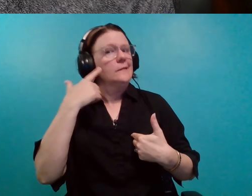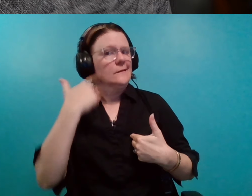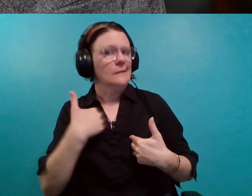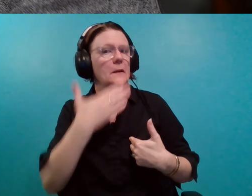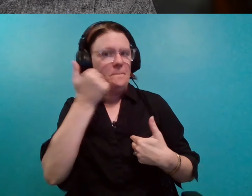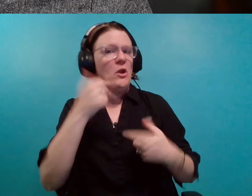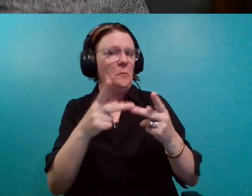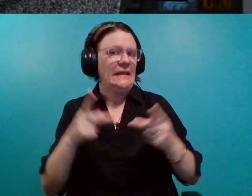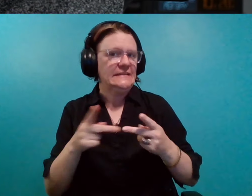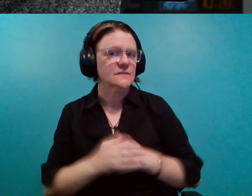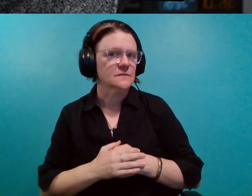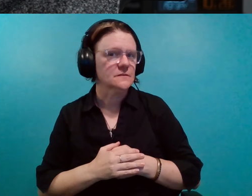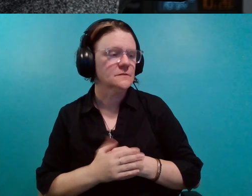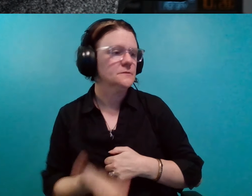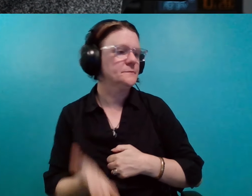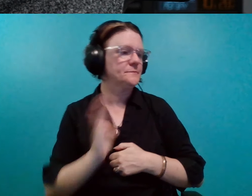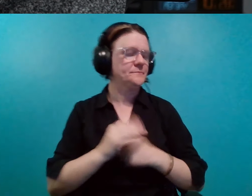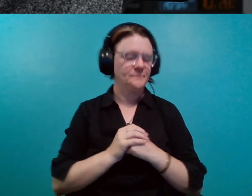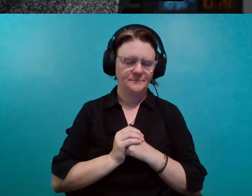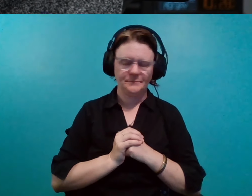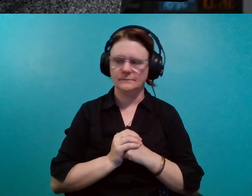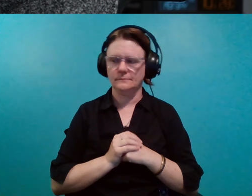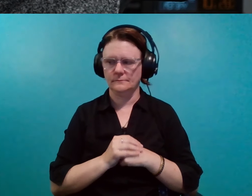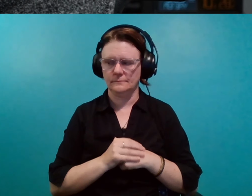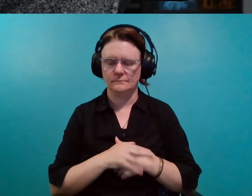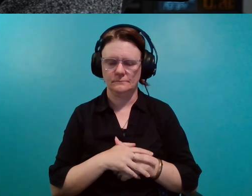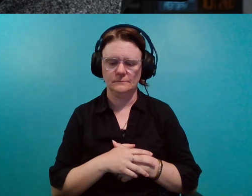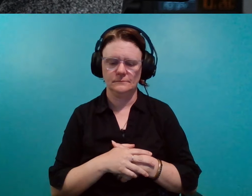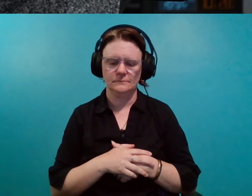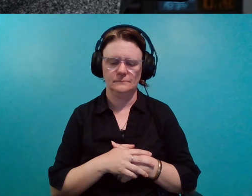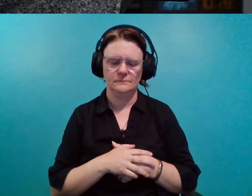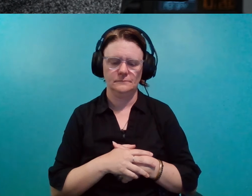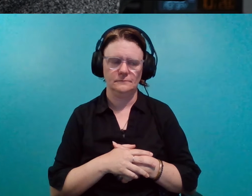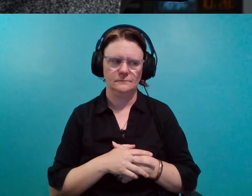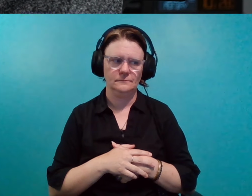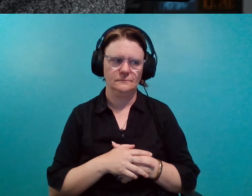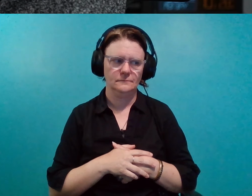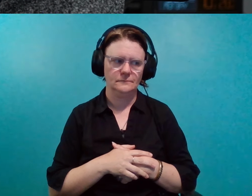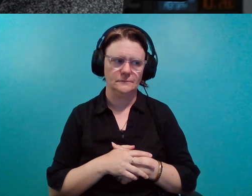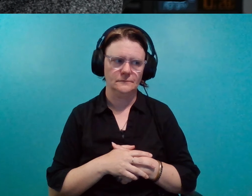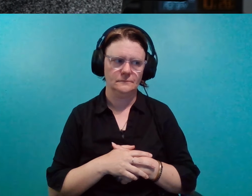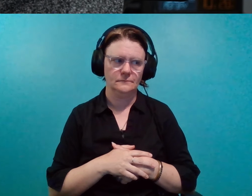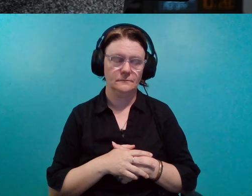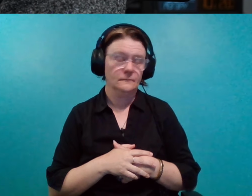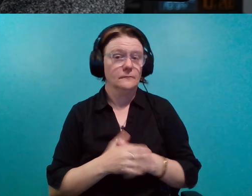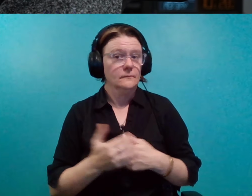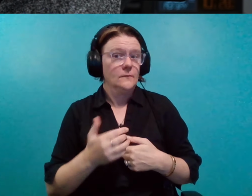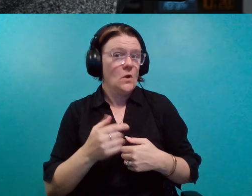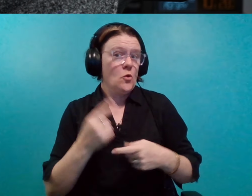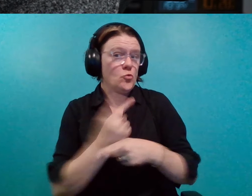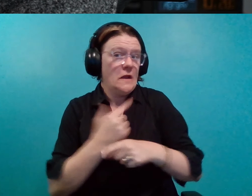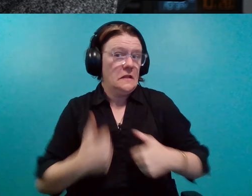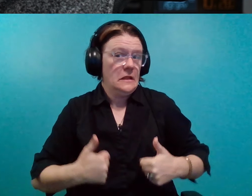been in a much better place. I wanted a regular